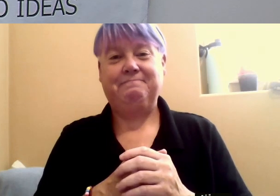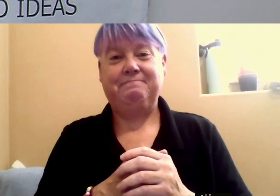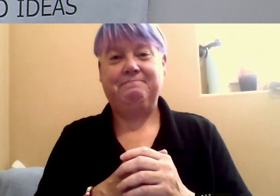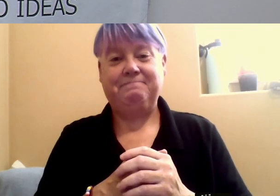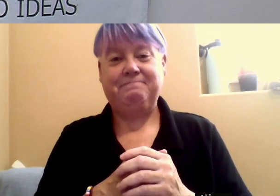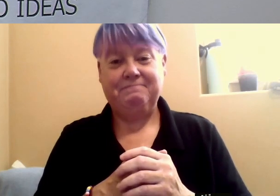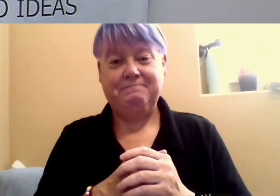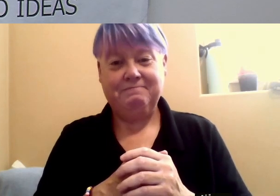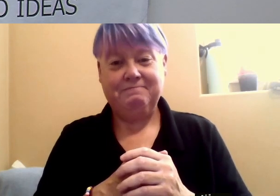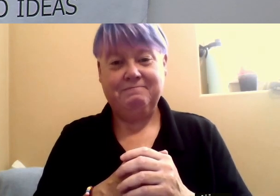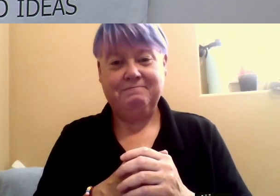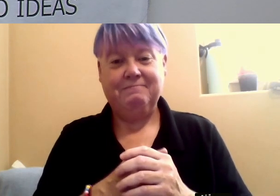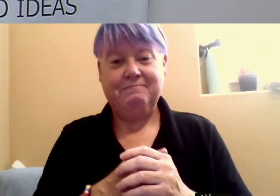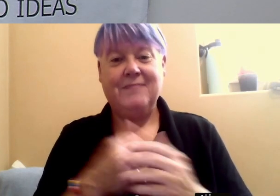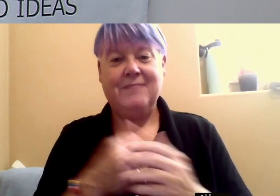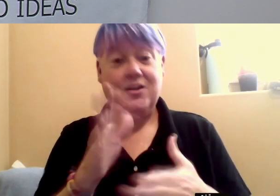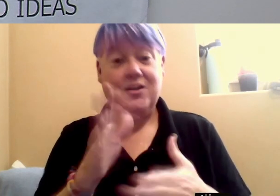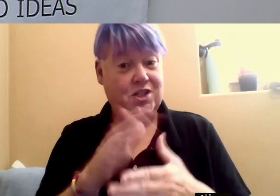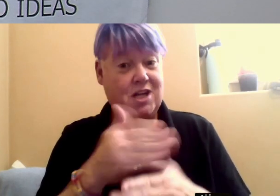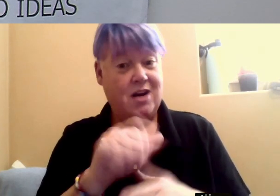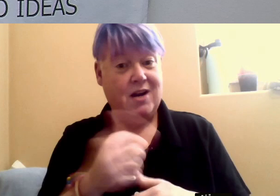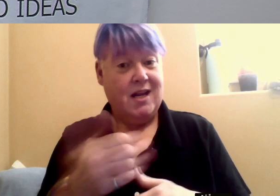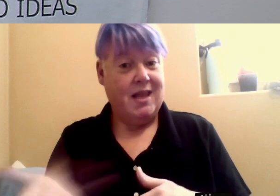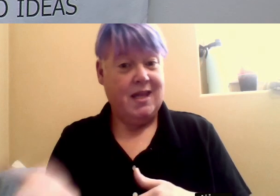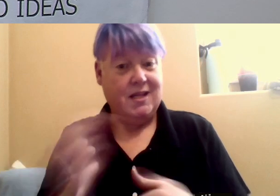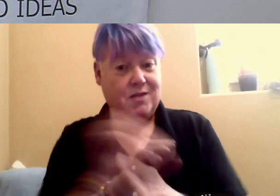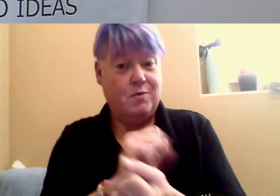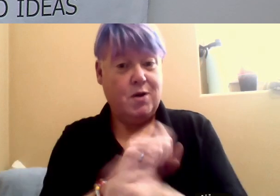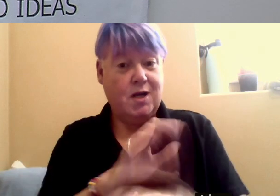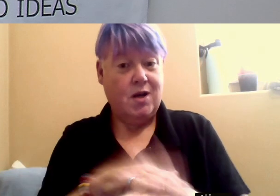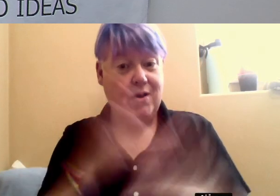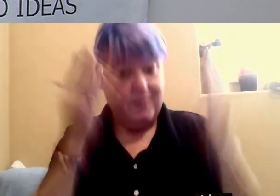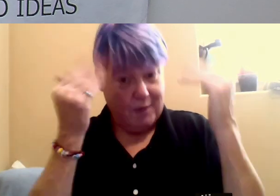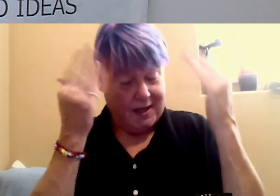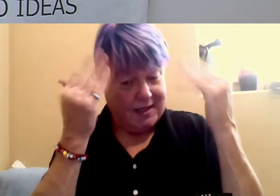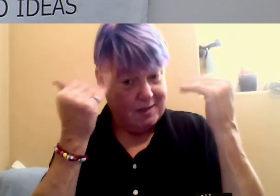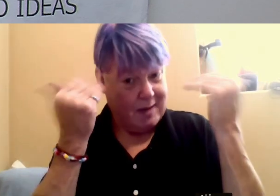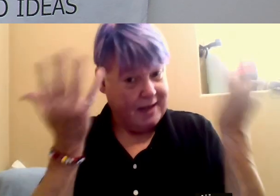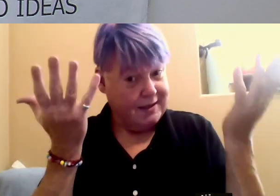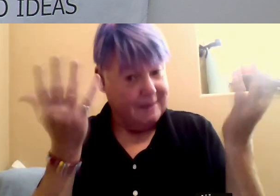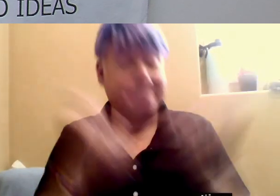Can you share any of the things that you're working on that we can expect in the next little while?